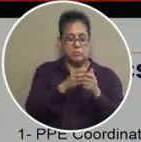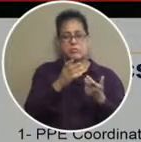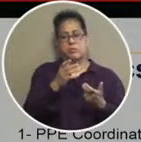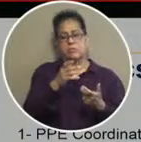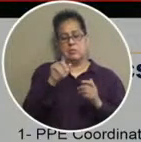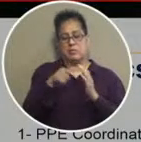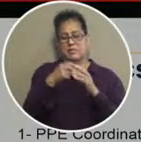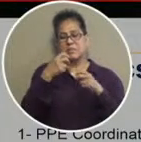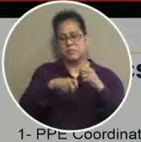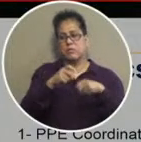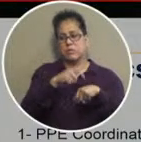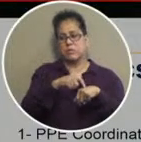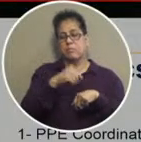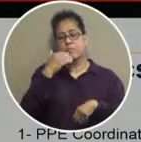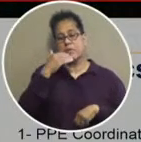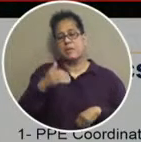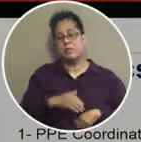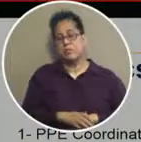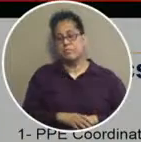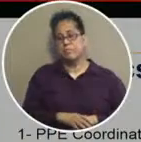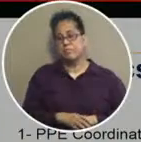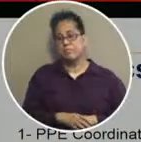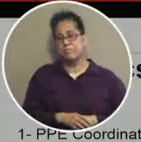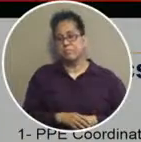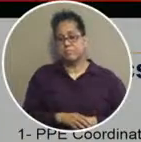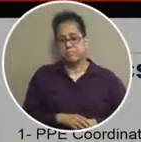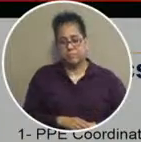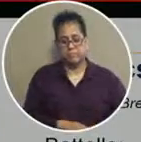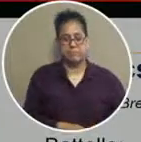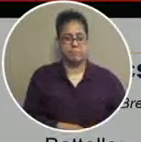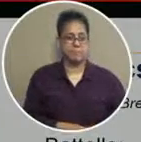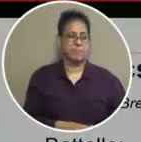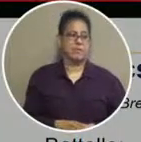this difficult time. Thank you.